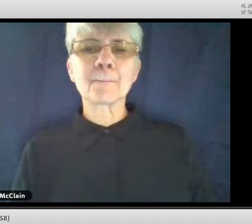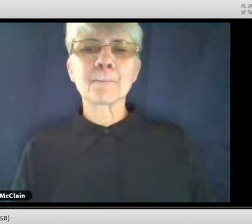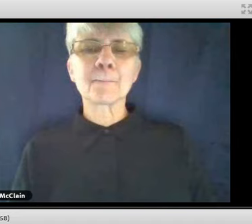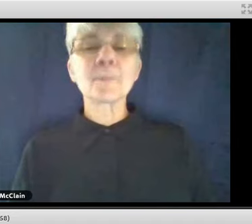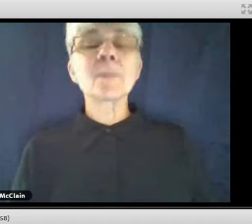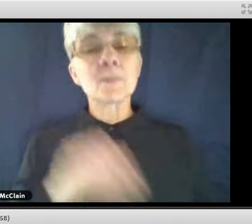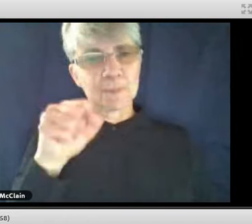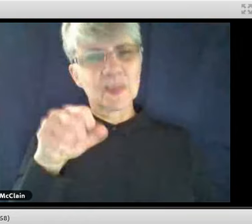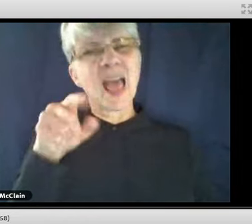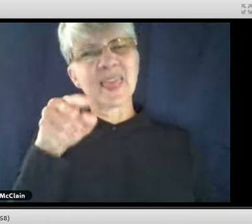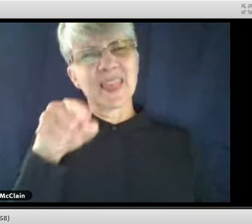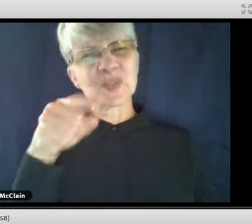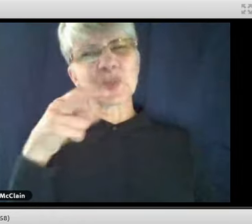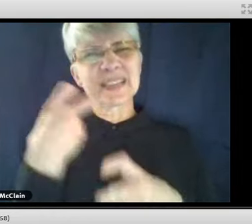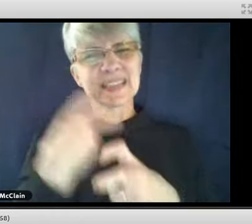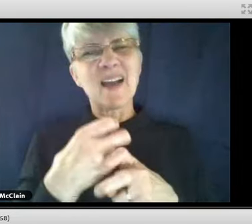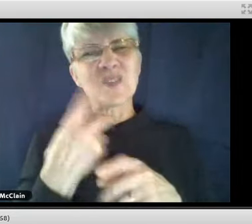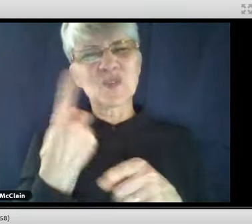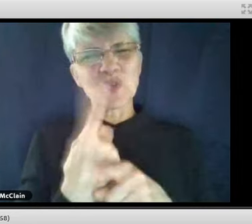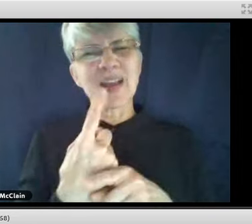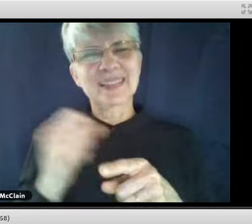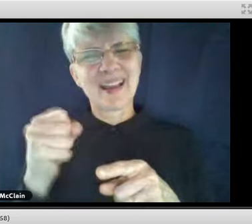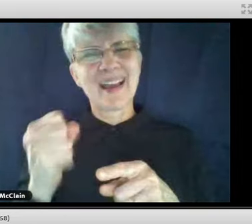okay, yeah, so this one's tough, right? So,